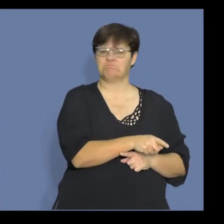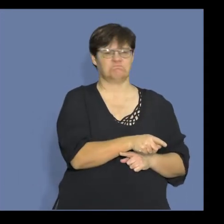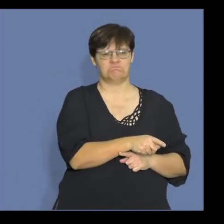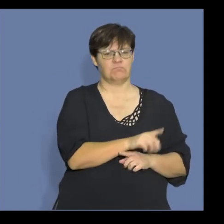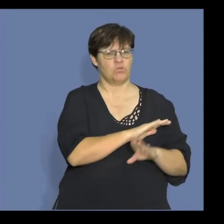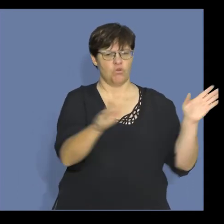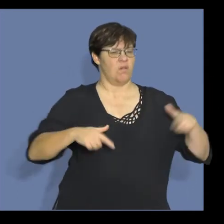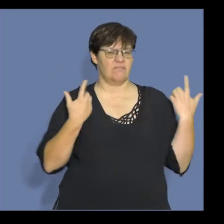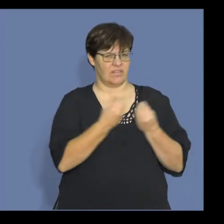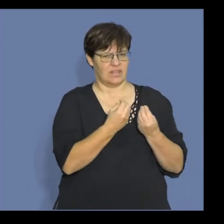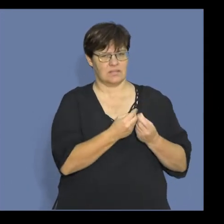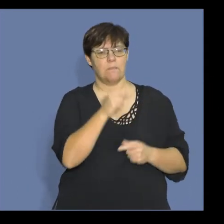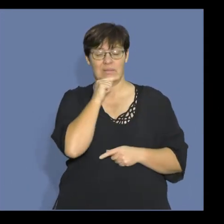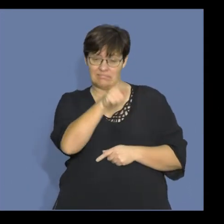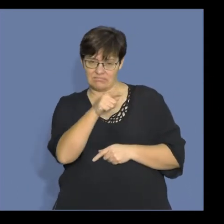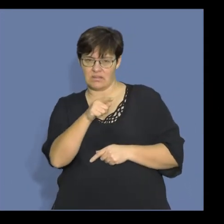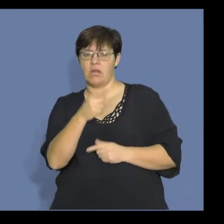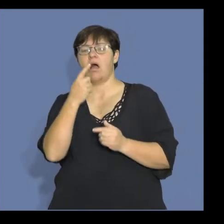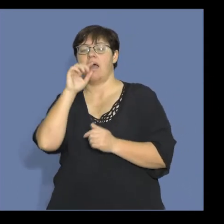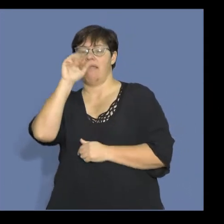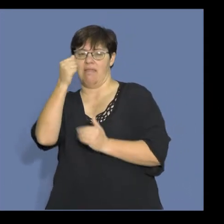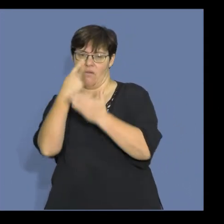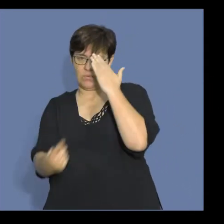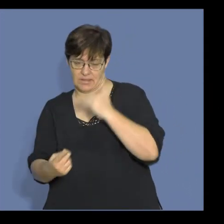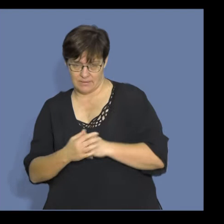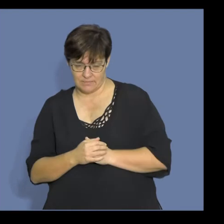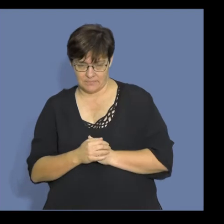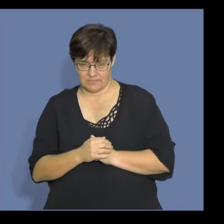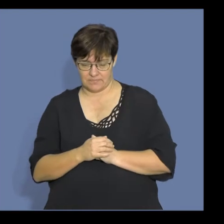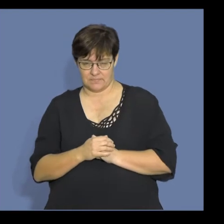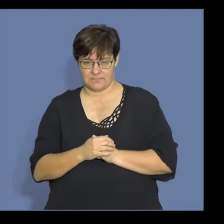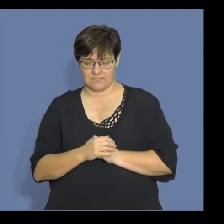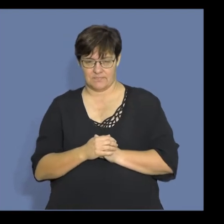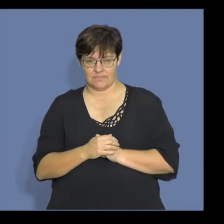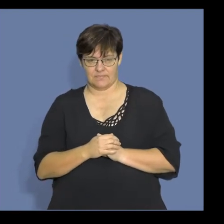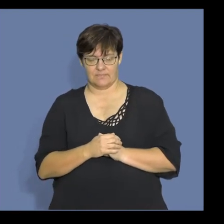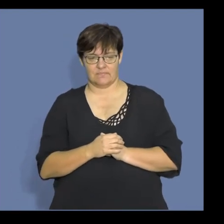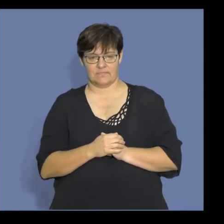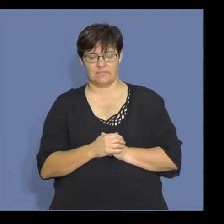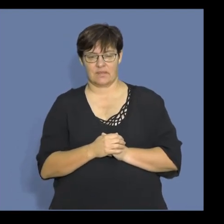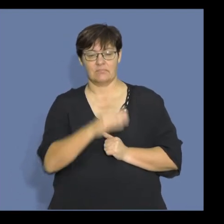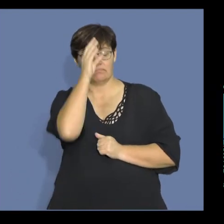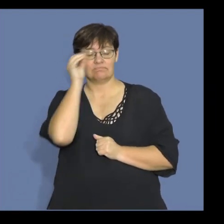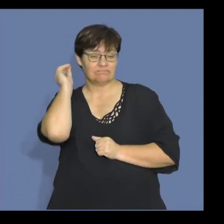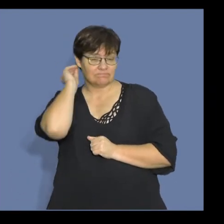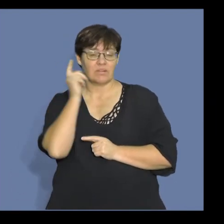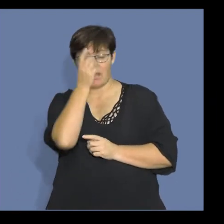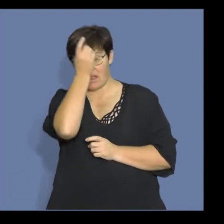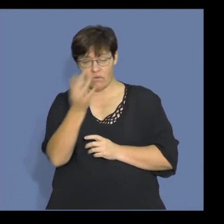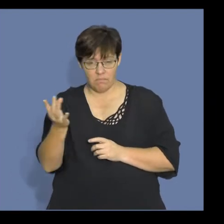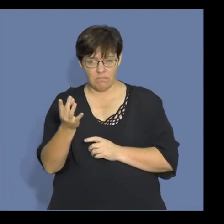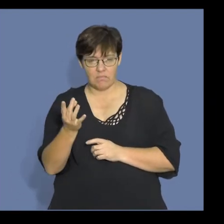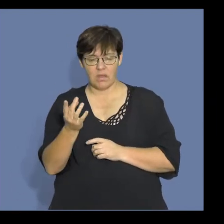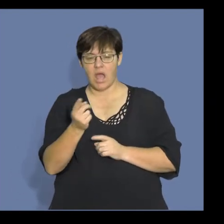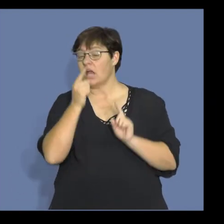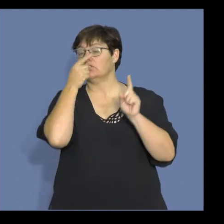again guys, these are your non-living components. So in this question, the answer is A only. And notice that I am